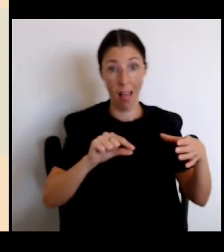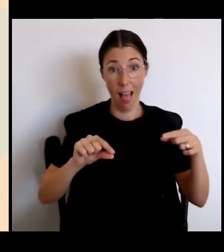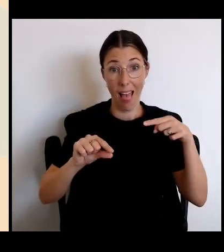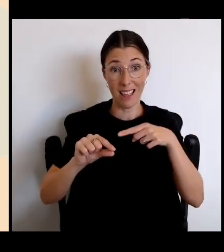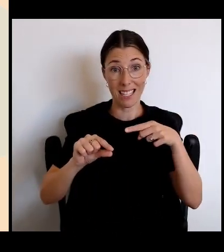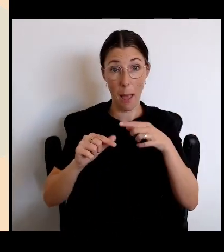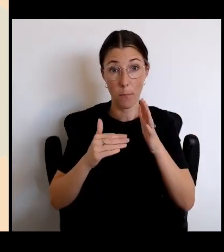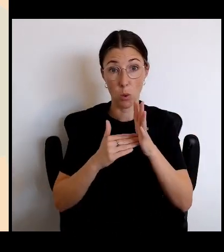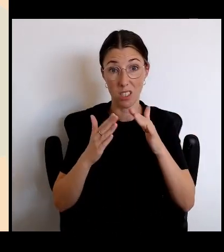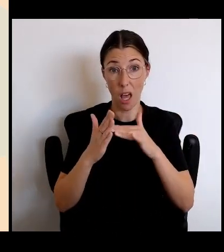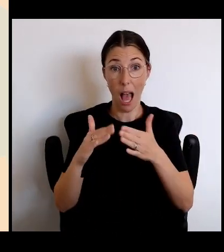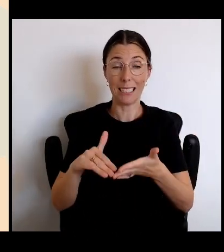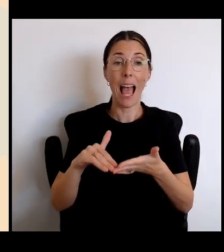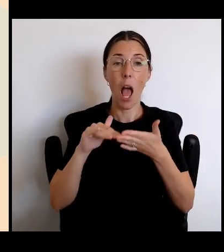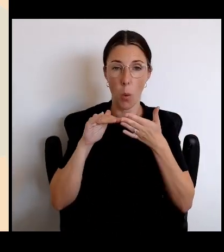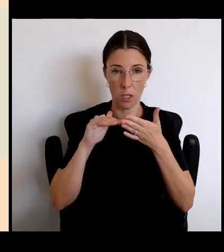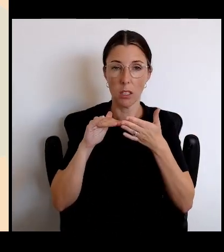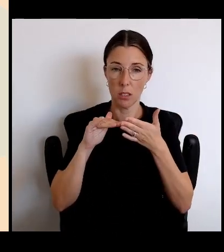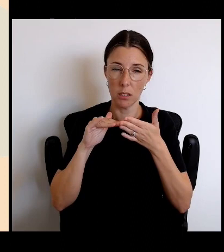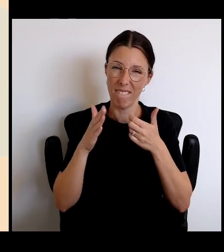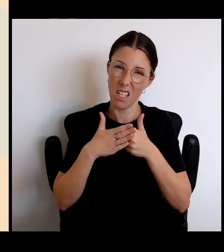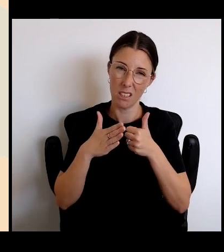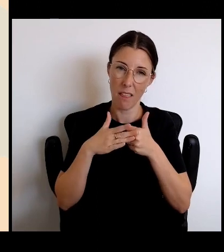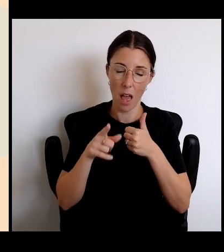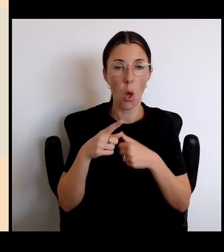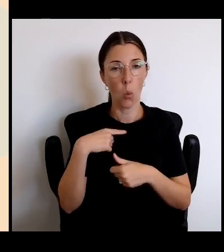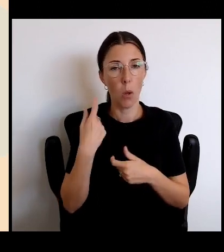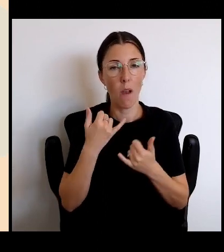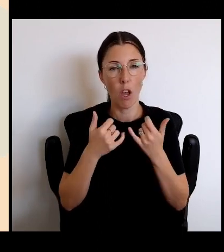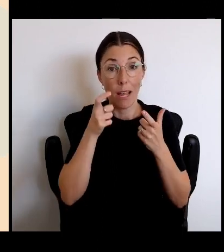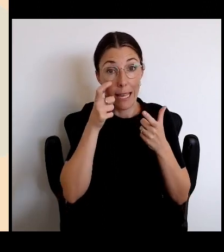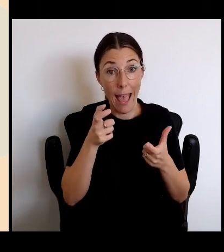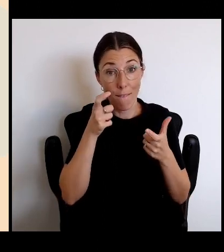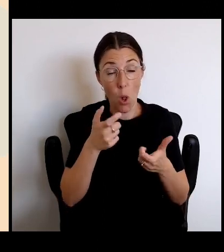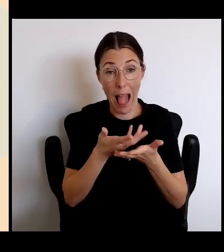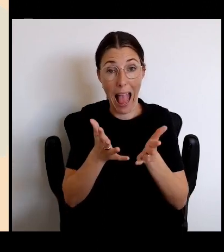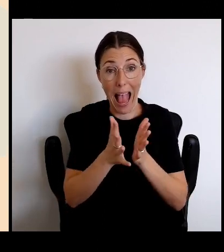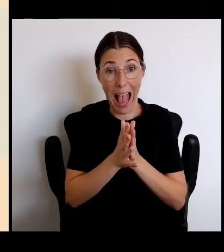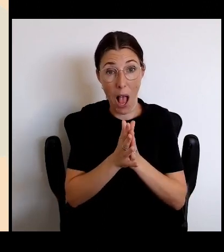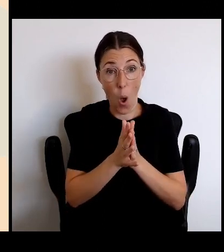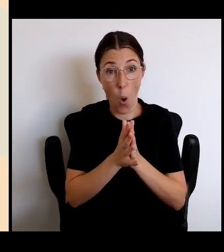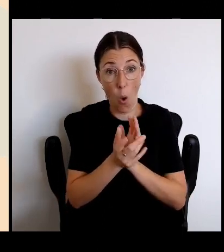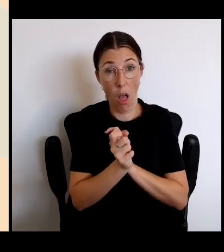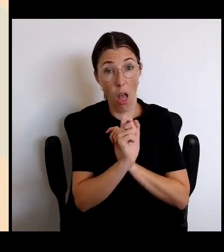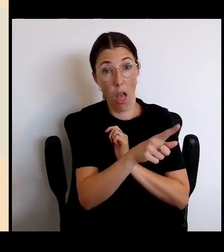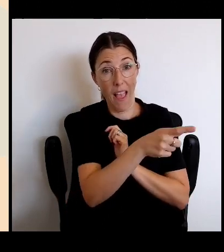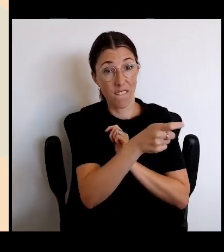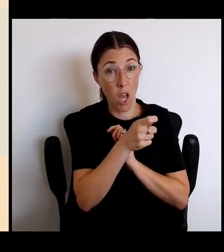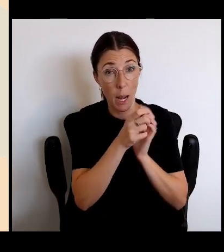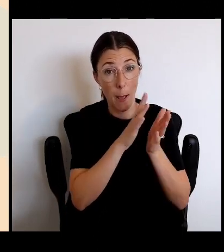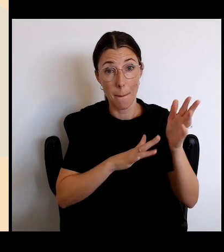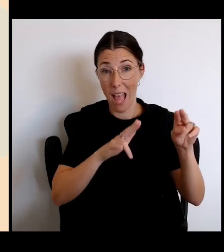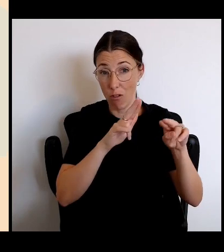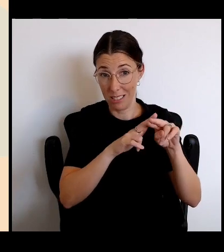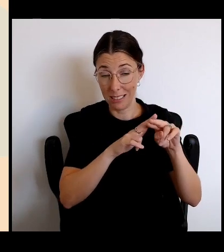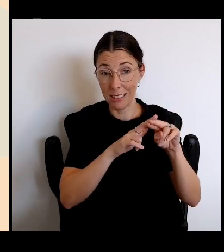out. And we were very careful in the way that the invitation to parents was done off the large panels. And we worked